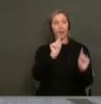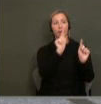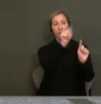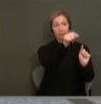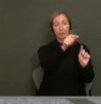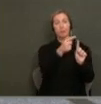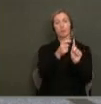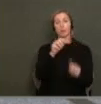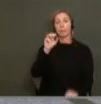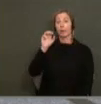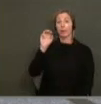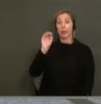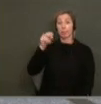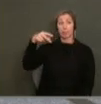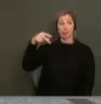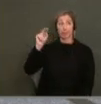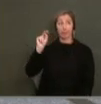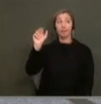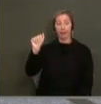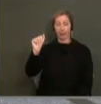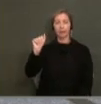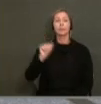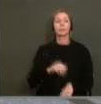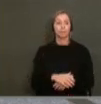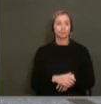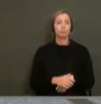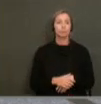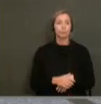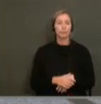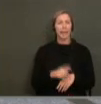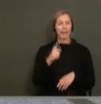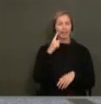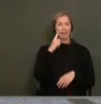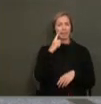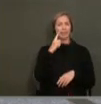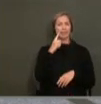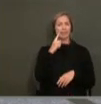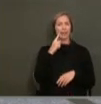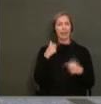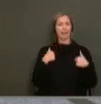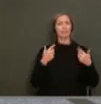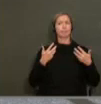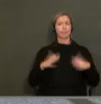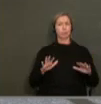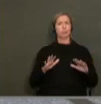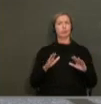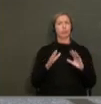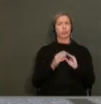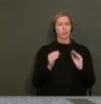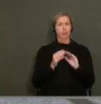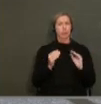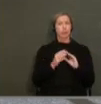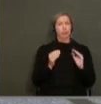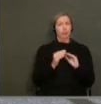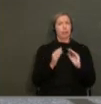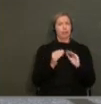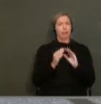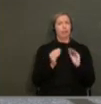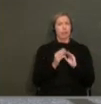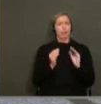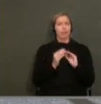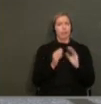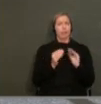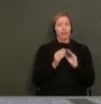from MPNA. All right. I think I've pretty much run the gamut of what I can BS about while I'm